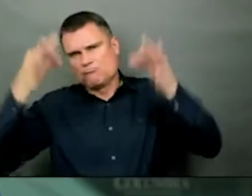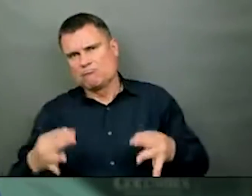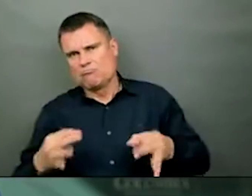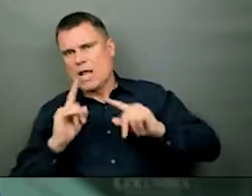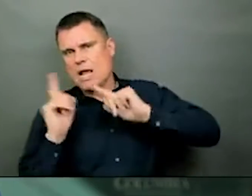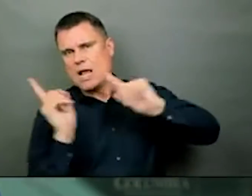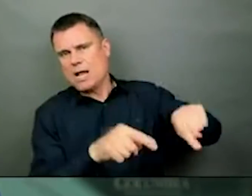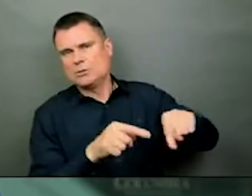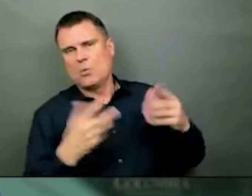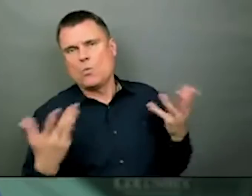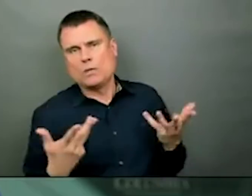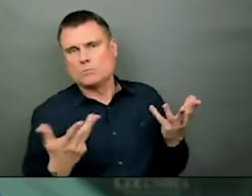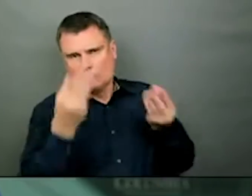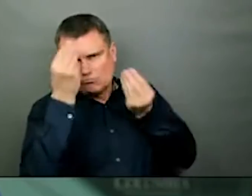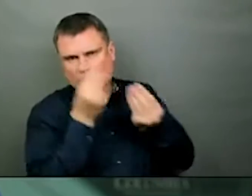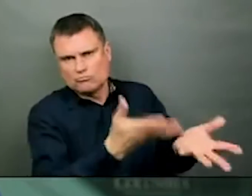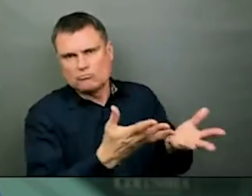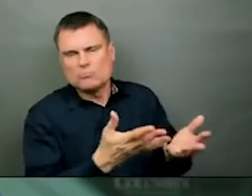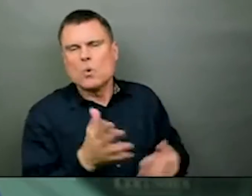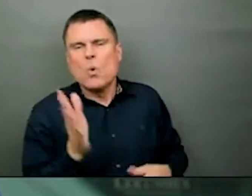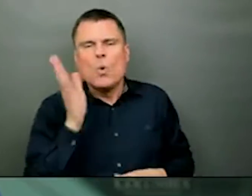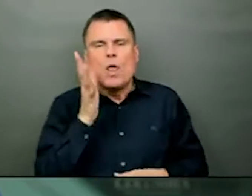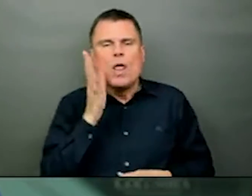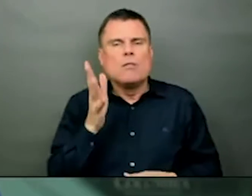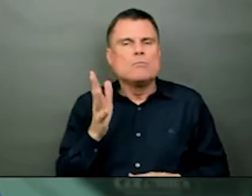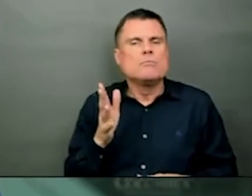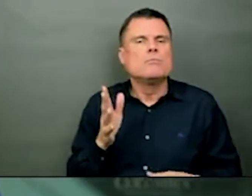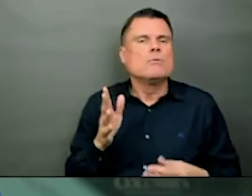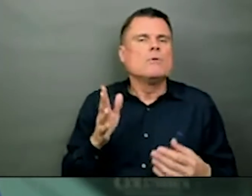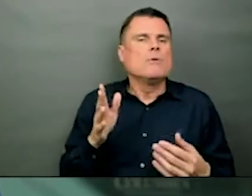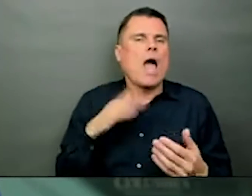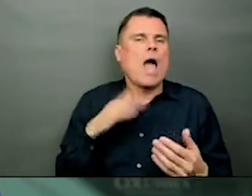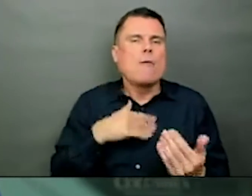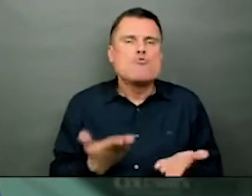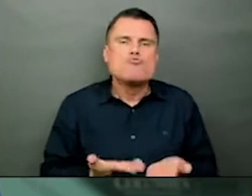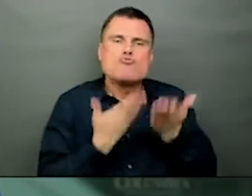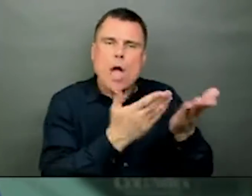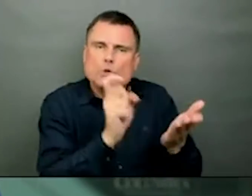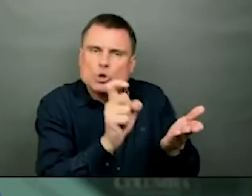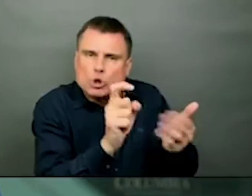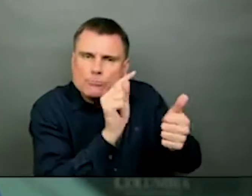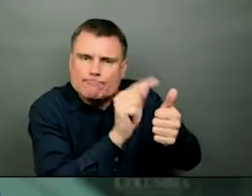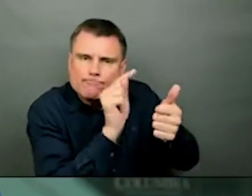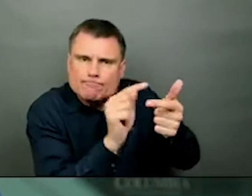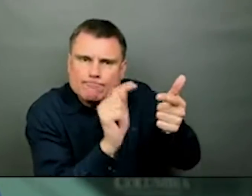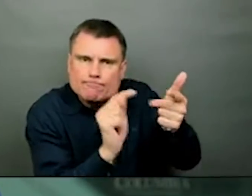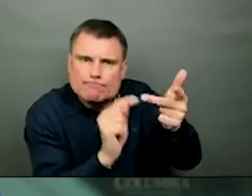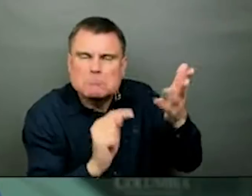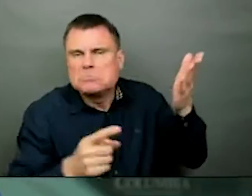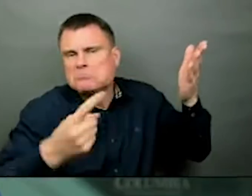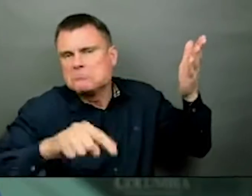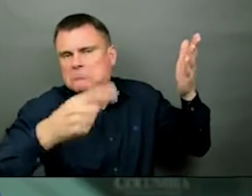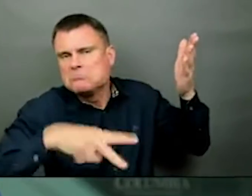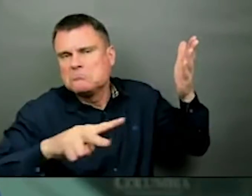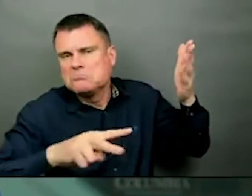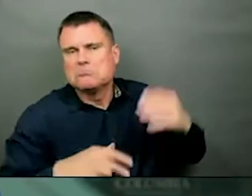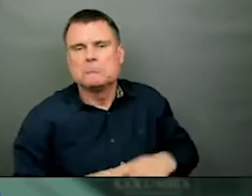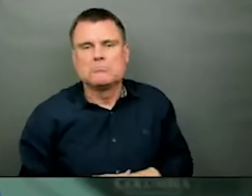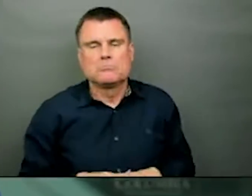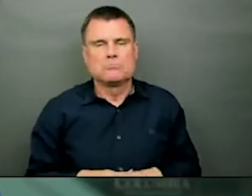we'll be responding and working with the Western Hockey League. There has been work that's gone over time, but a plan was received. I think it was